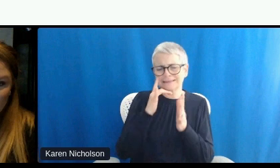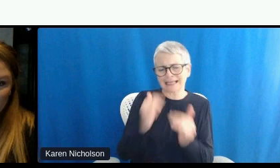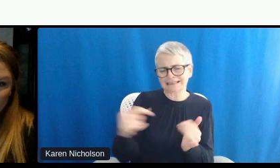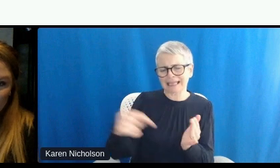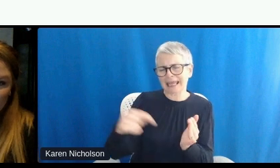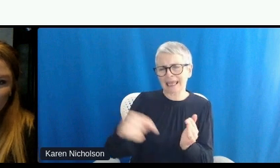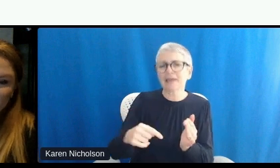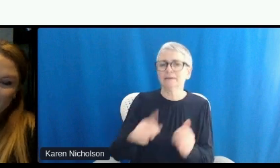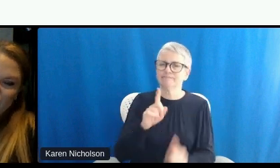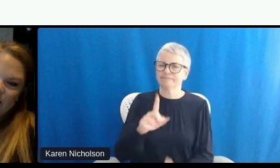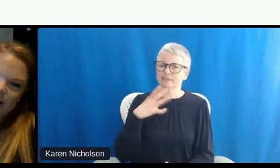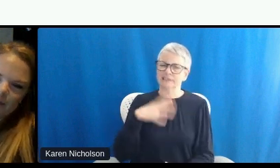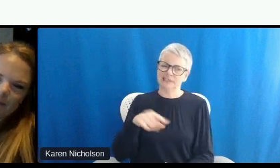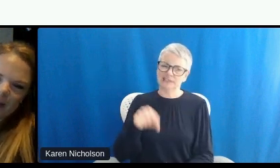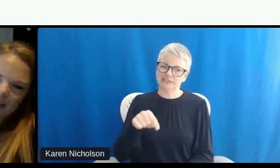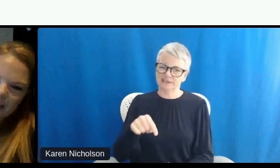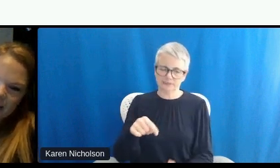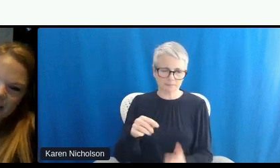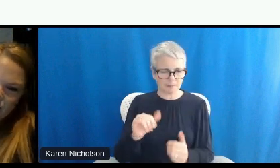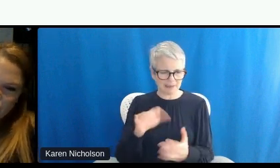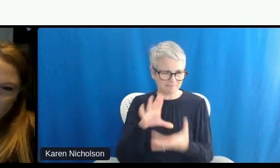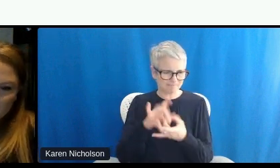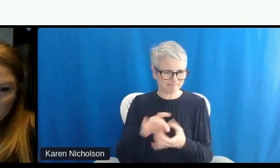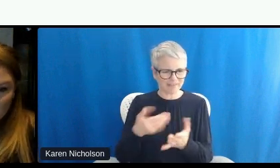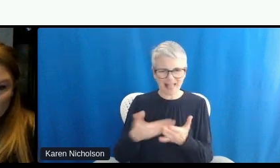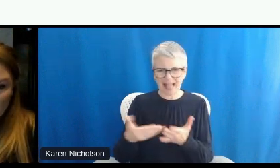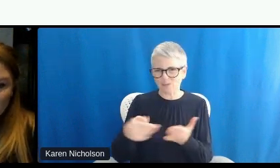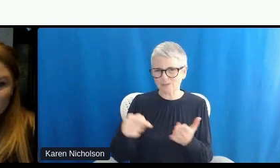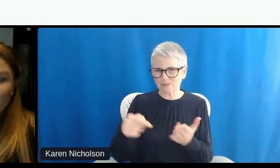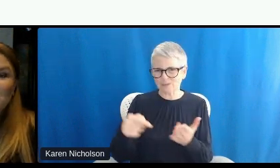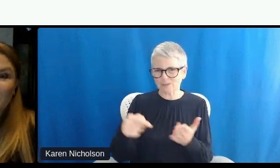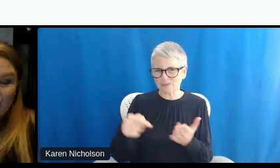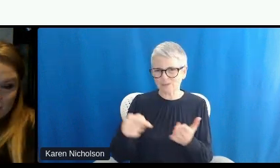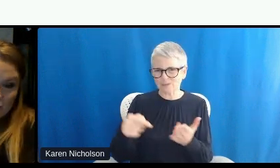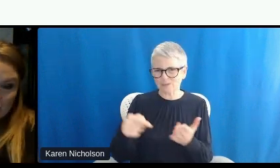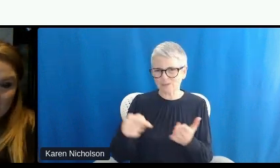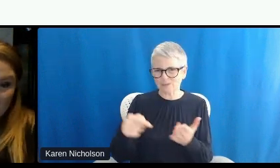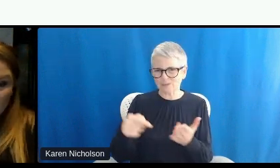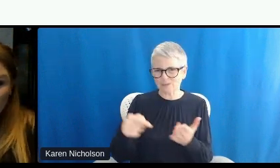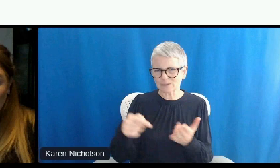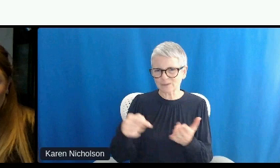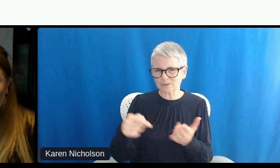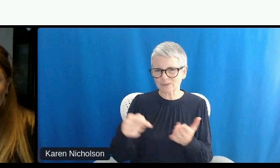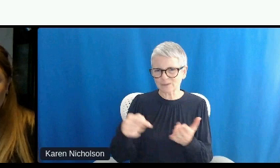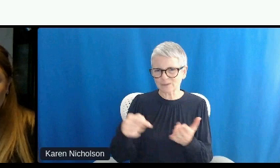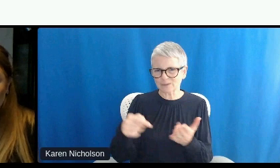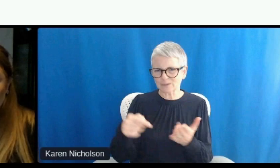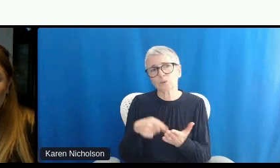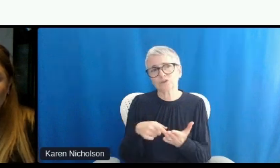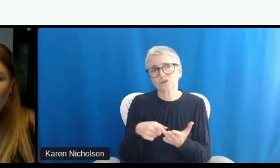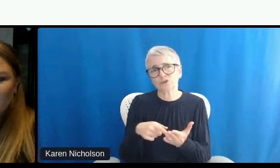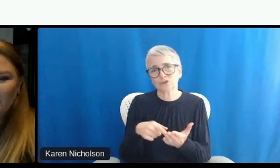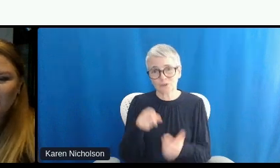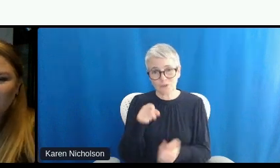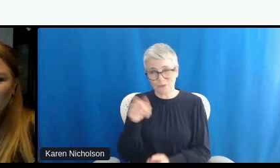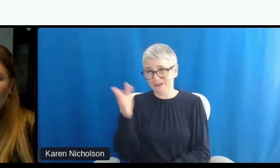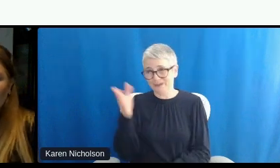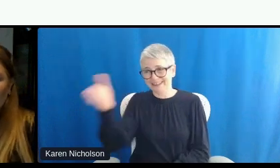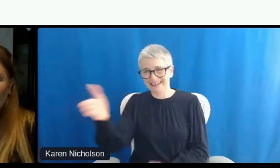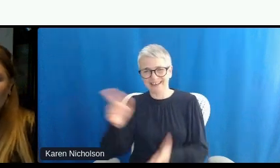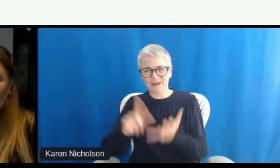be the answer to that question. I guess just in terms of language barriers, especially as being here in the UAE this week,